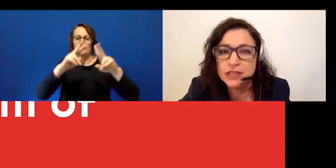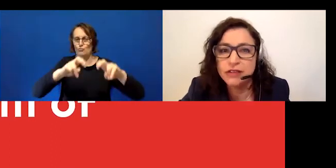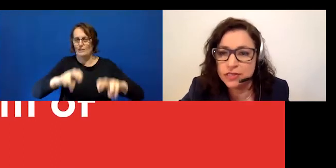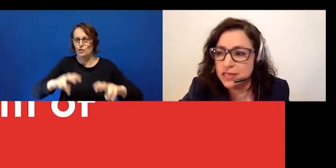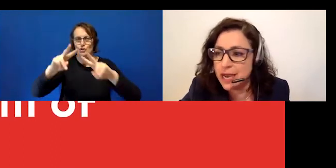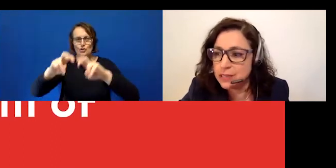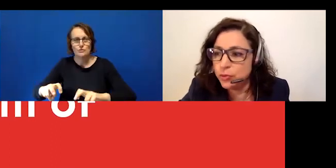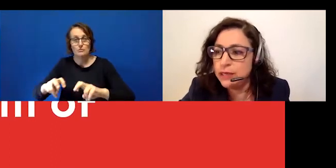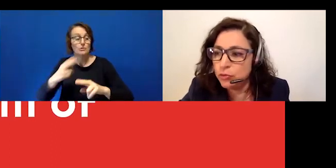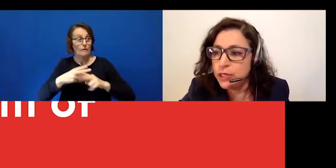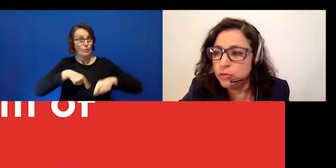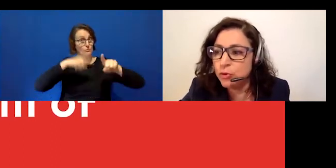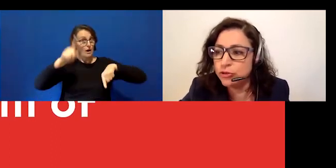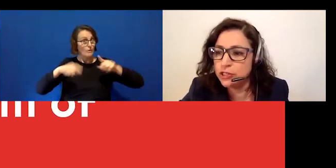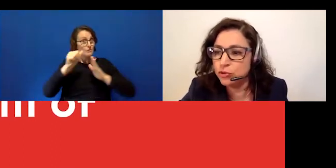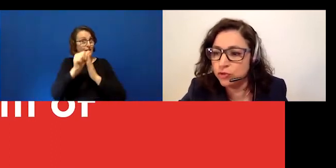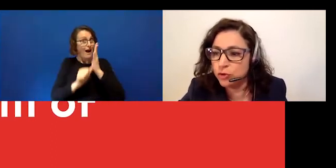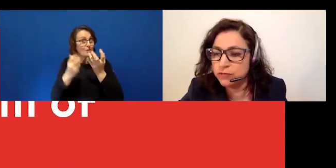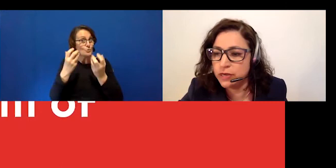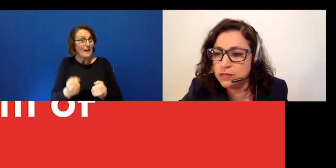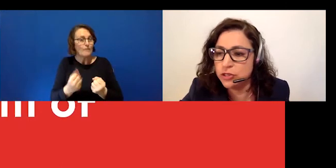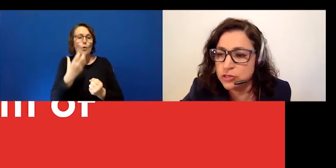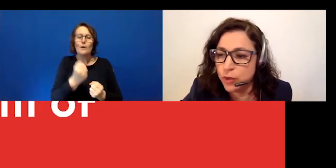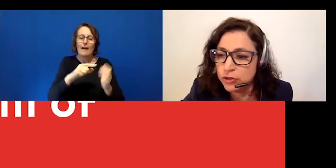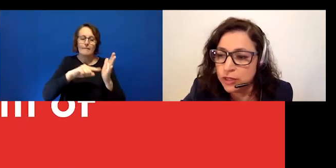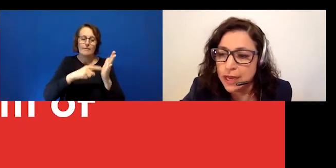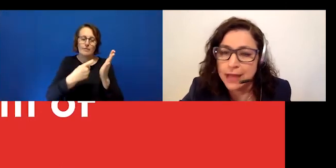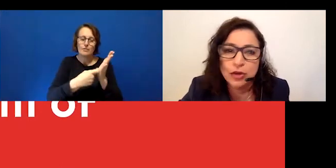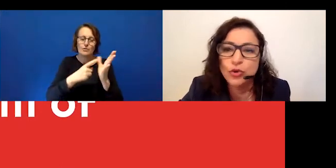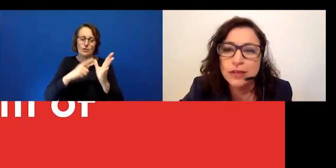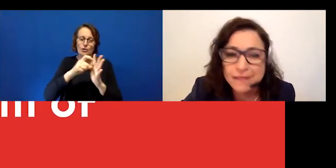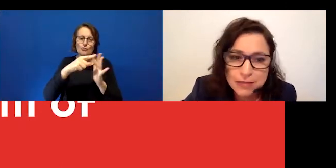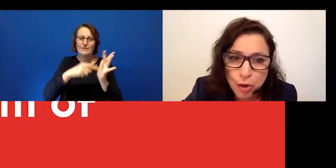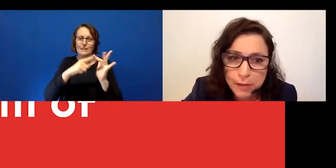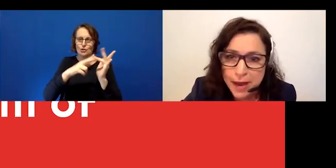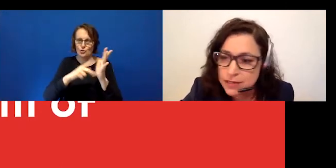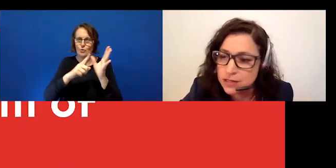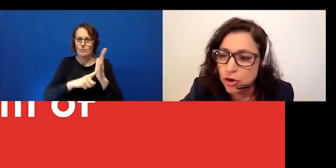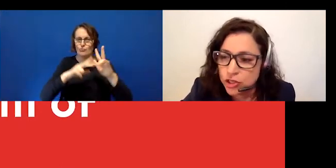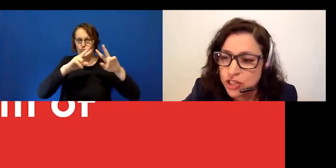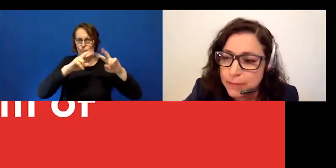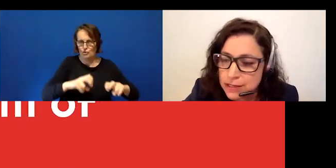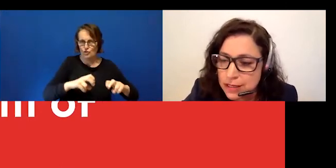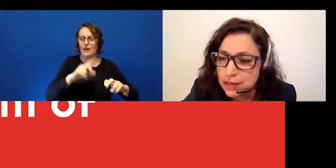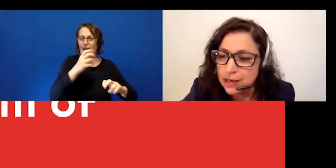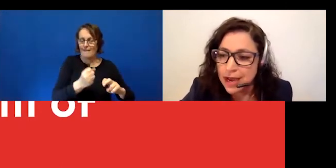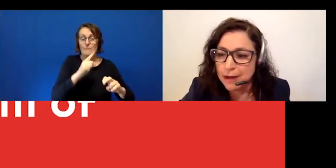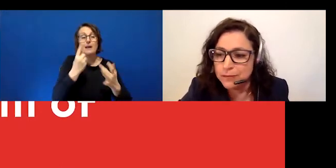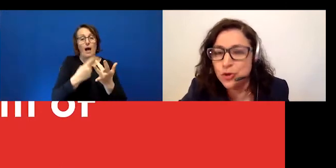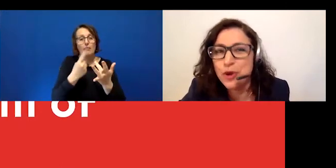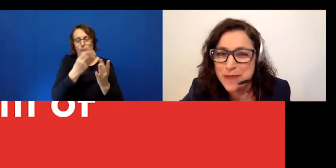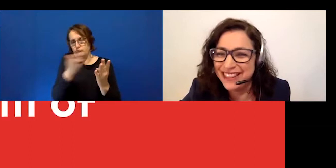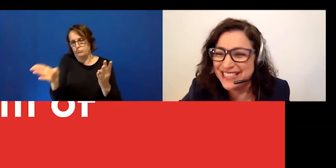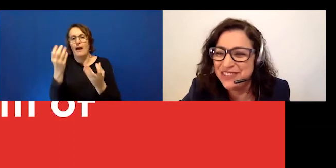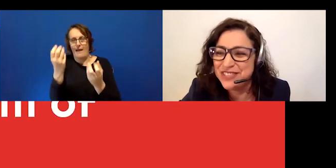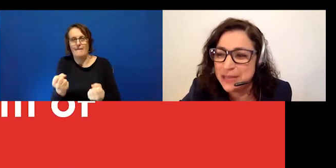this at Diversity Arts. We do more traditional forms of research as well. And I couldn't let this moment pass to not shamelessly